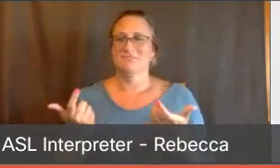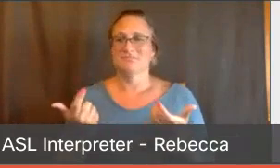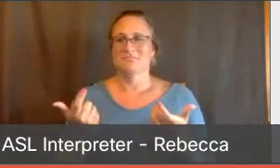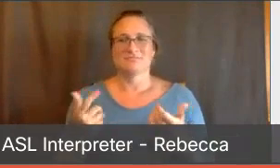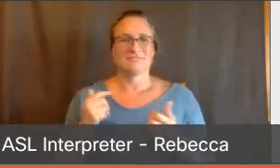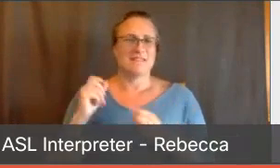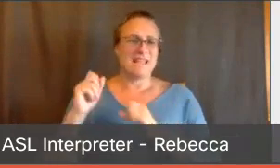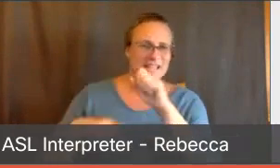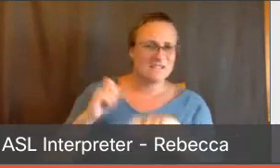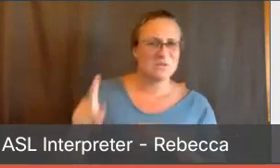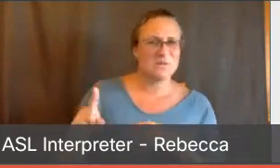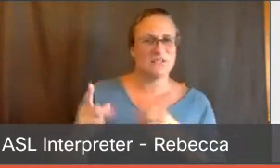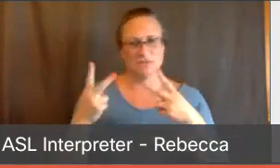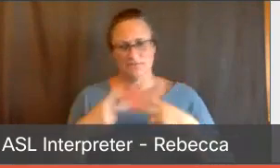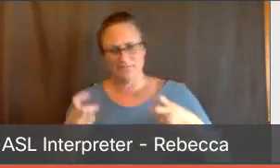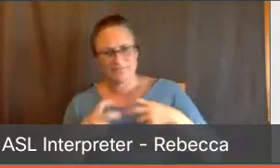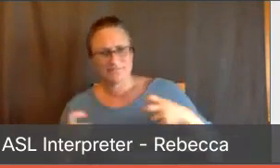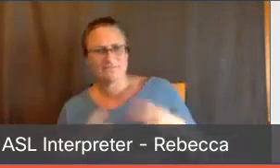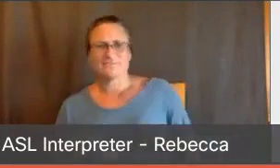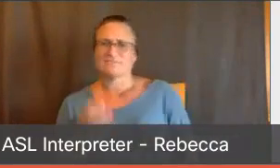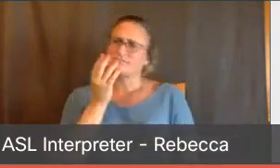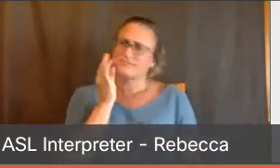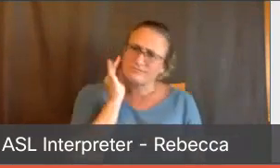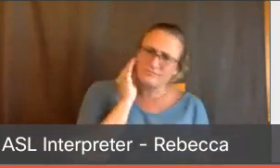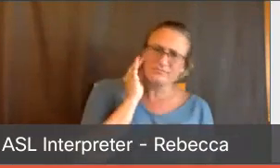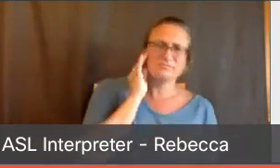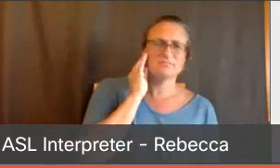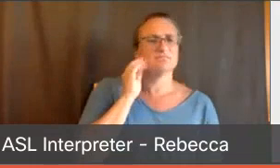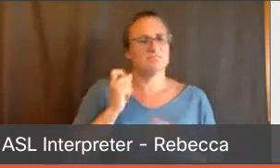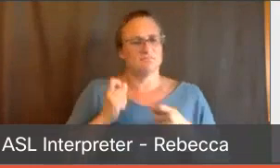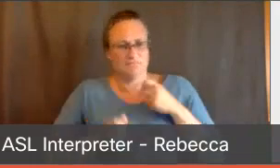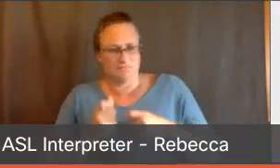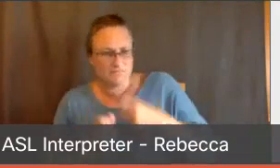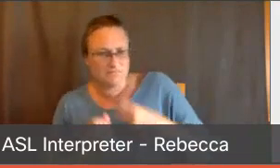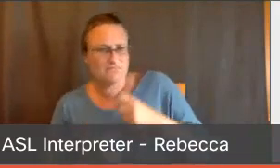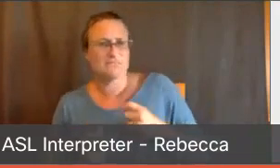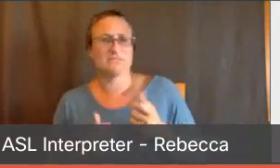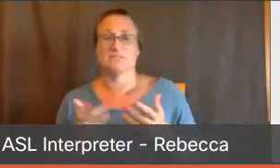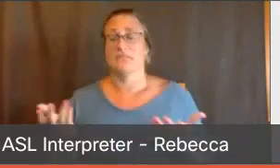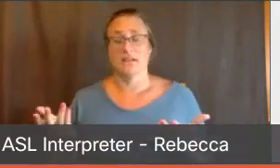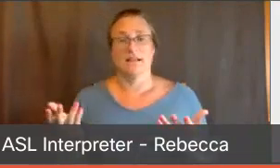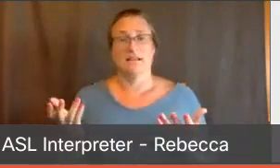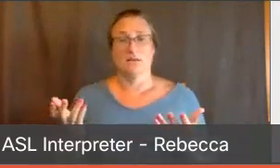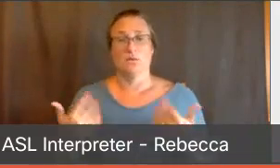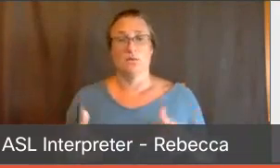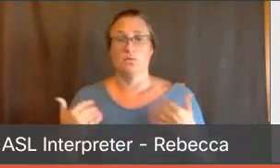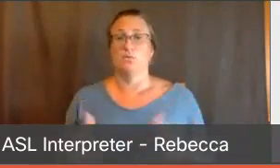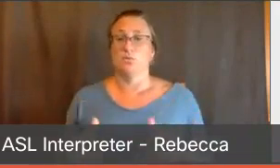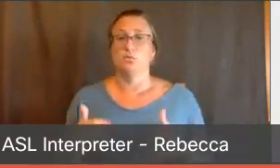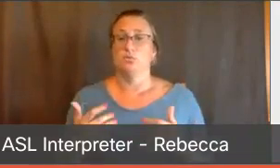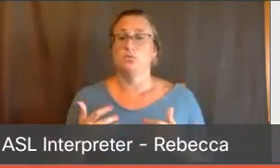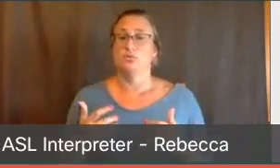questions of others, but probably more importantly, asking questions of ourselves. It's a lifelong process